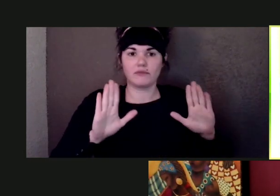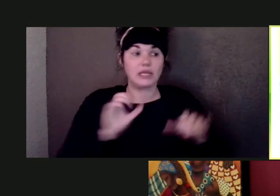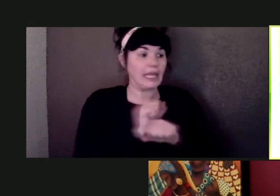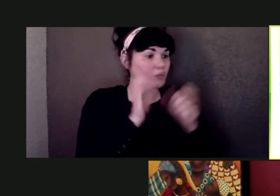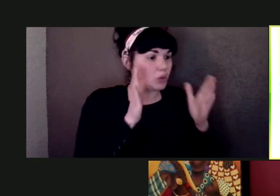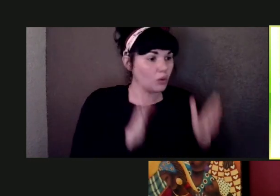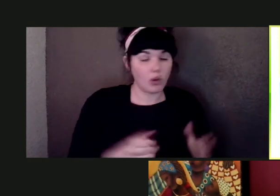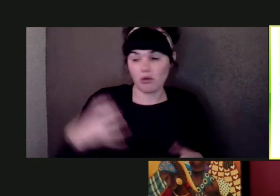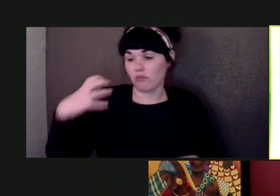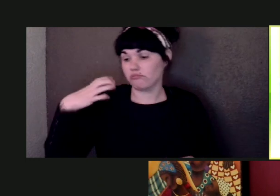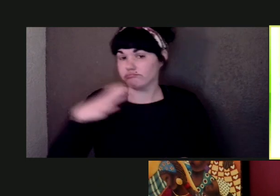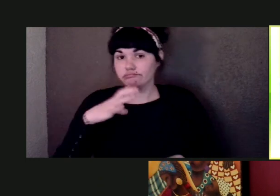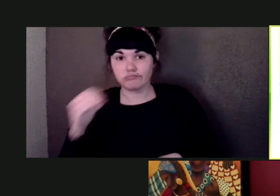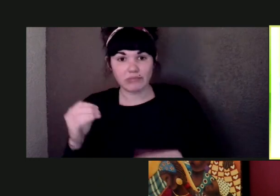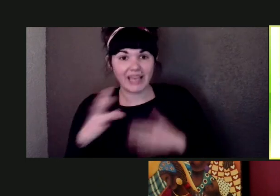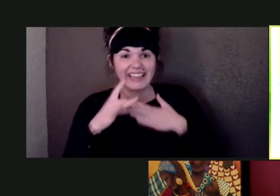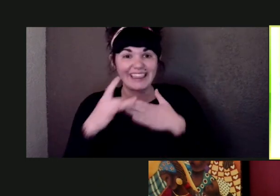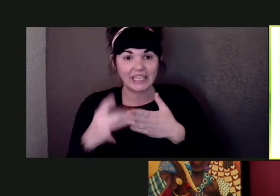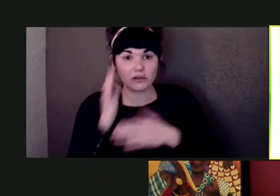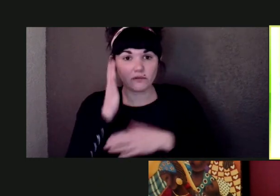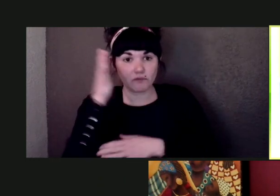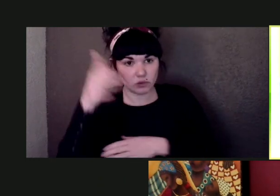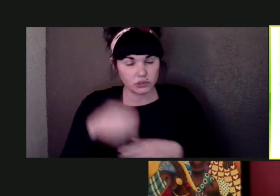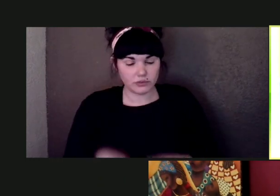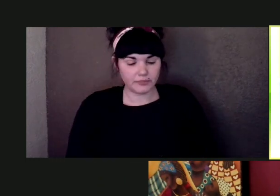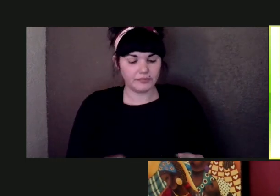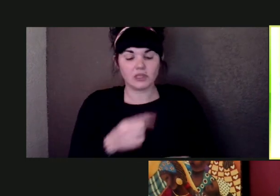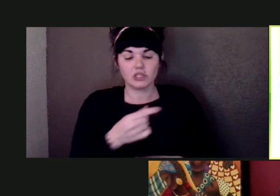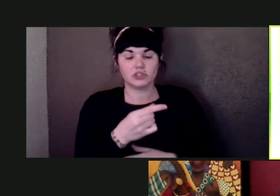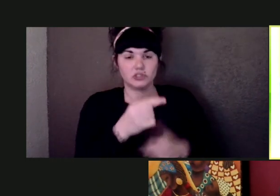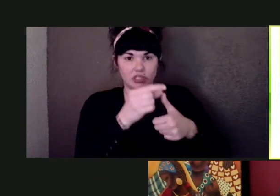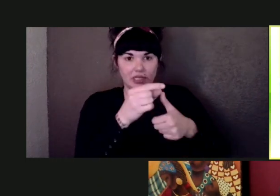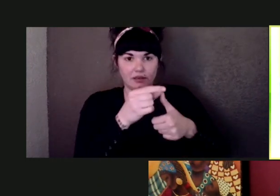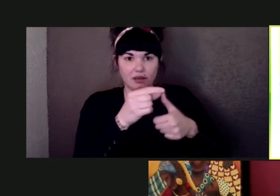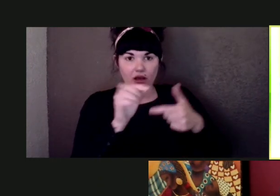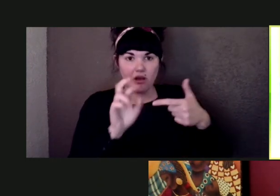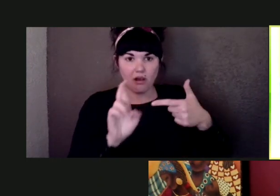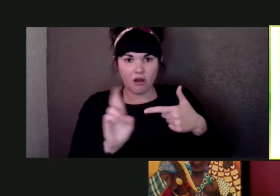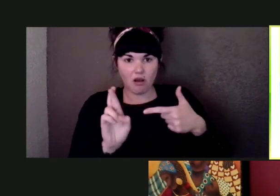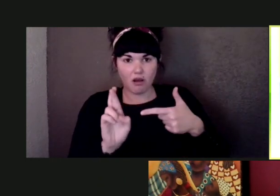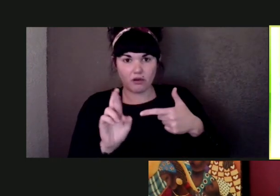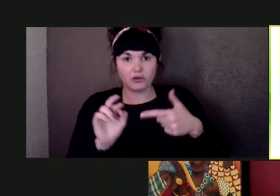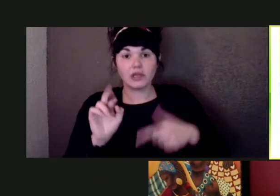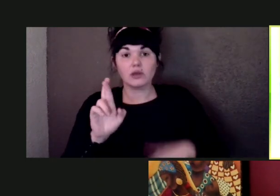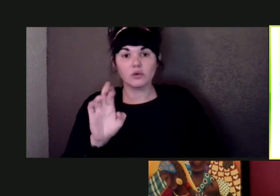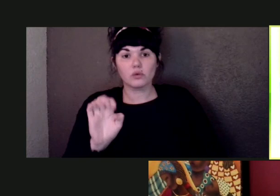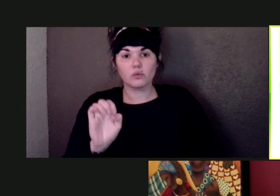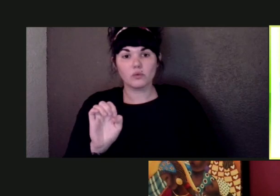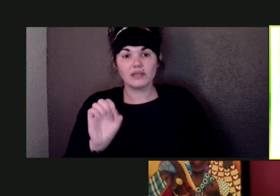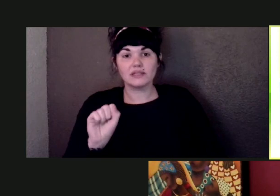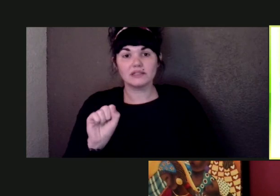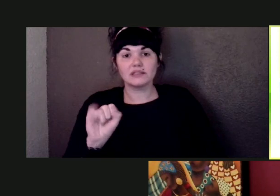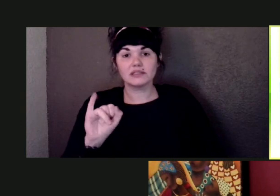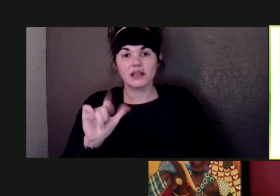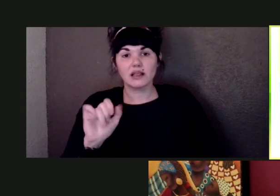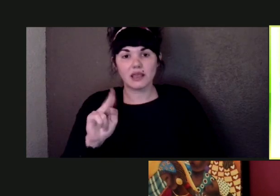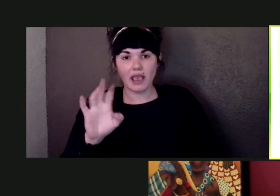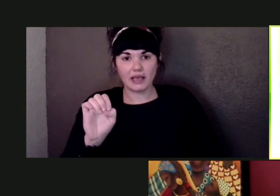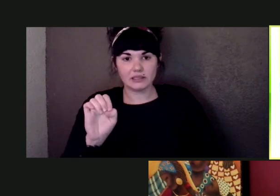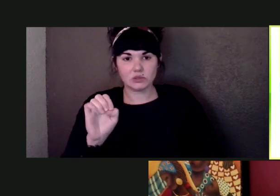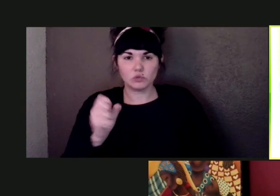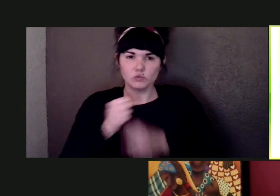Um, the R is resilience. And we talk a lot about what they're facing right now. This is only making them stronger. It's making them, uh, able